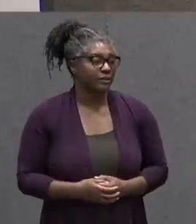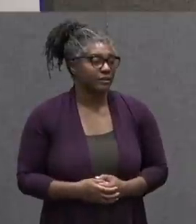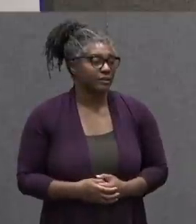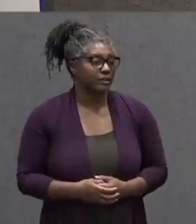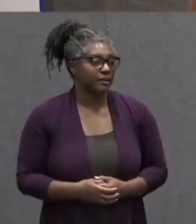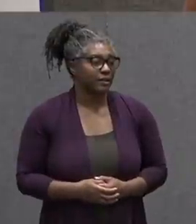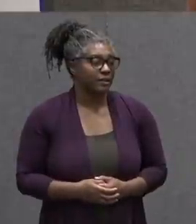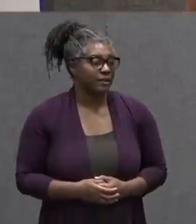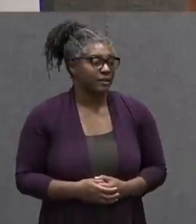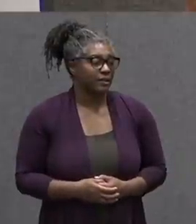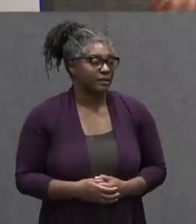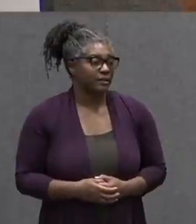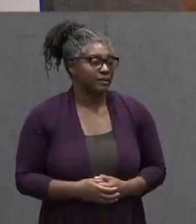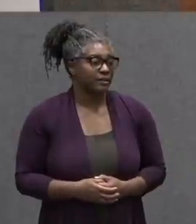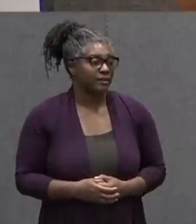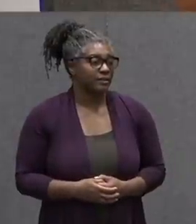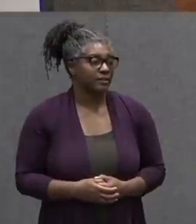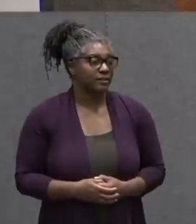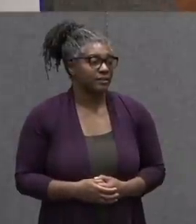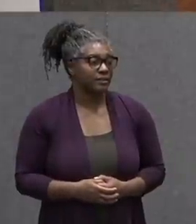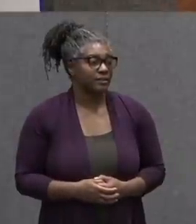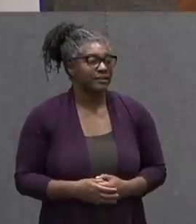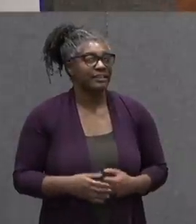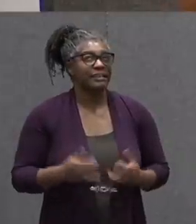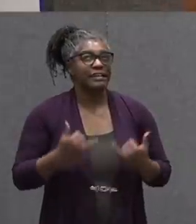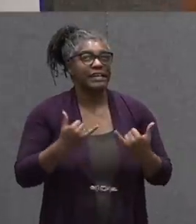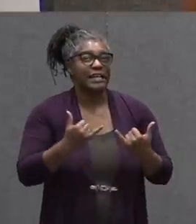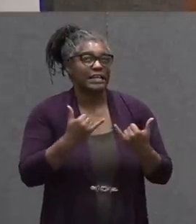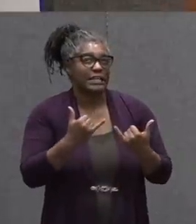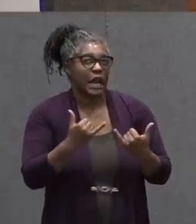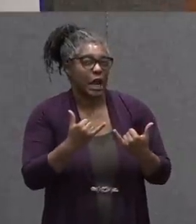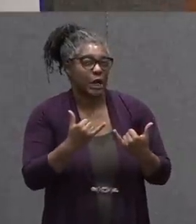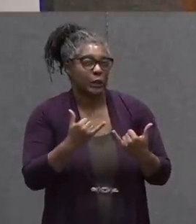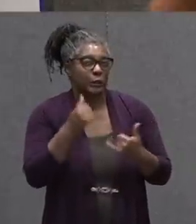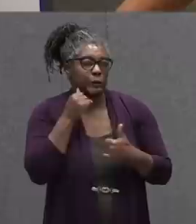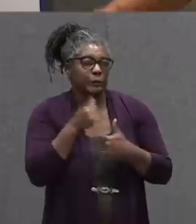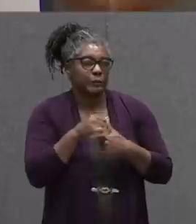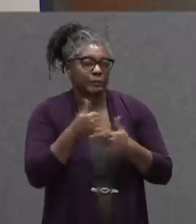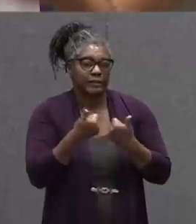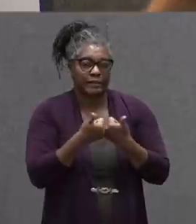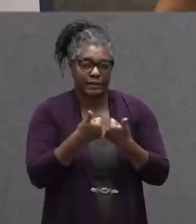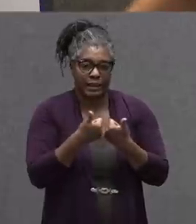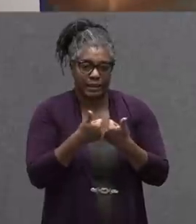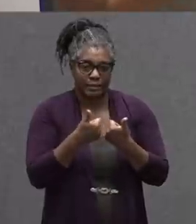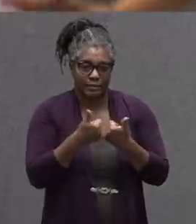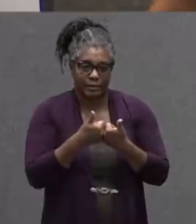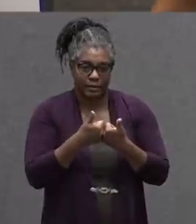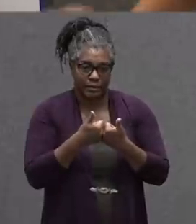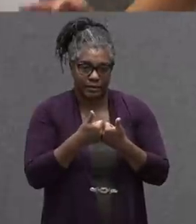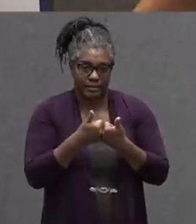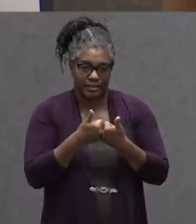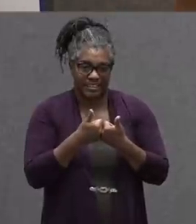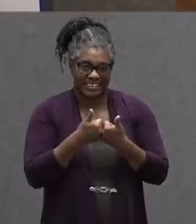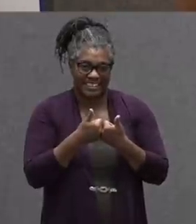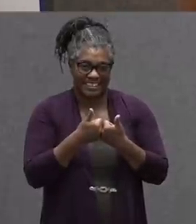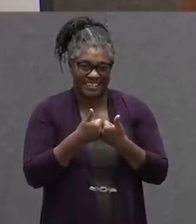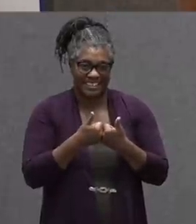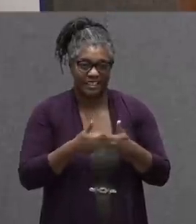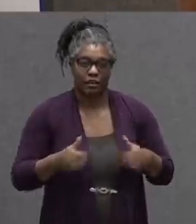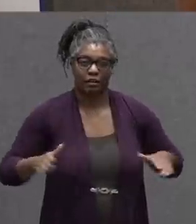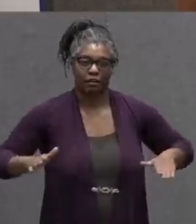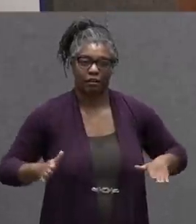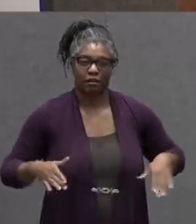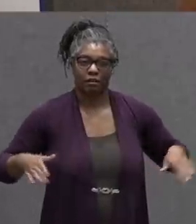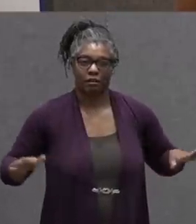S-K-I-P. Okay, I'm thinking back to our game, and something else I had my friends do was flap their